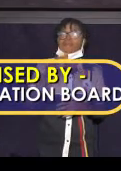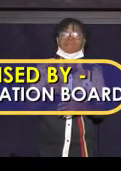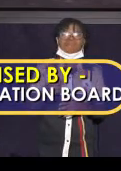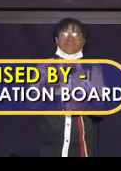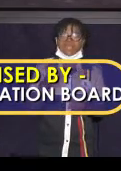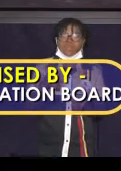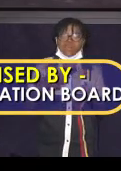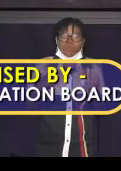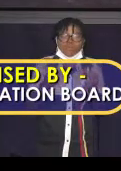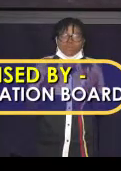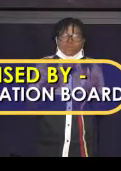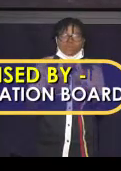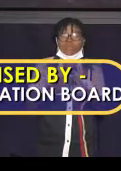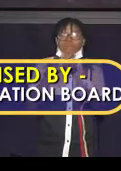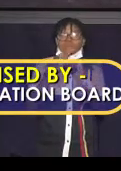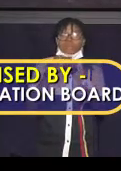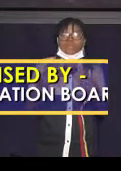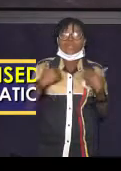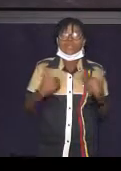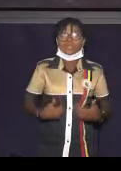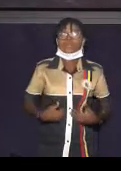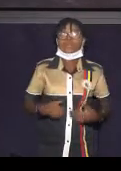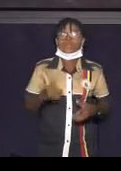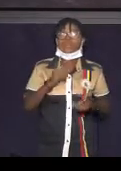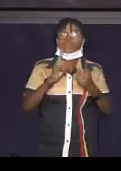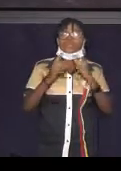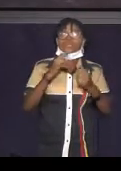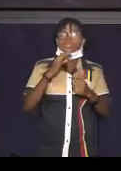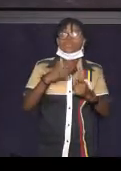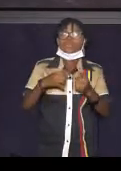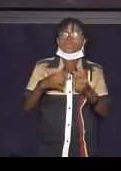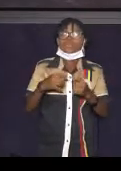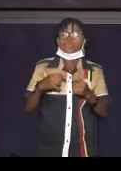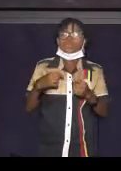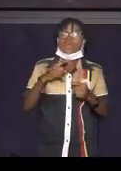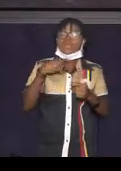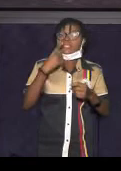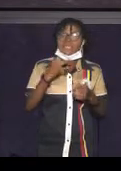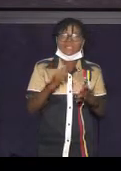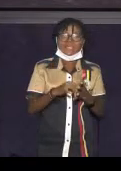cold from the body. And talking about crumbs is we are